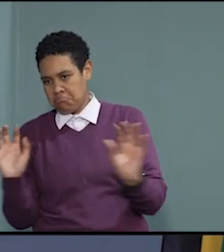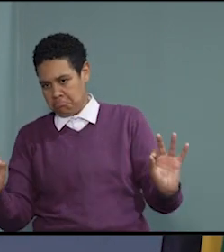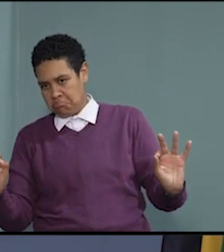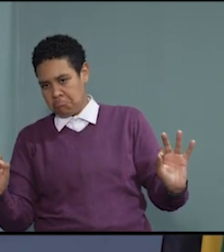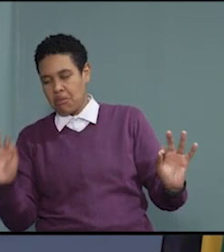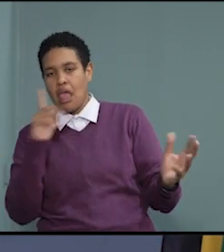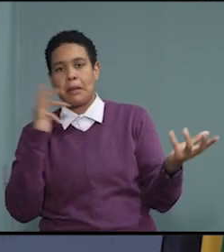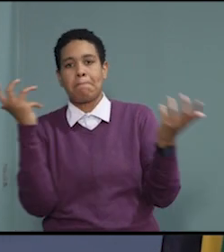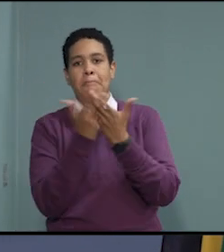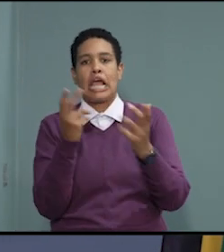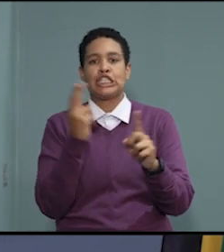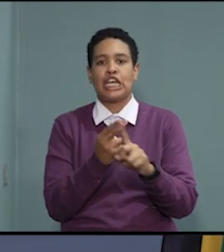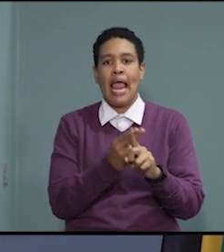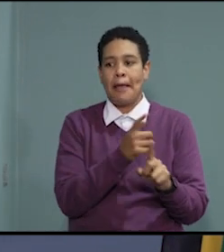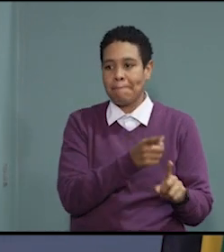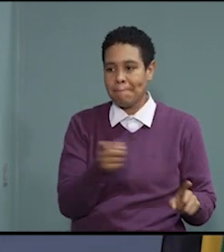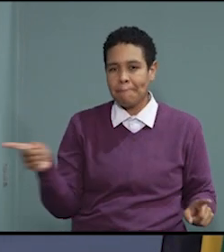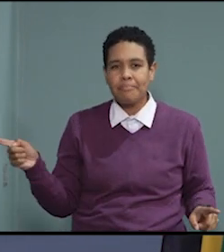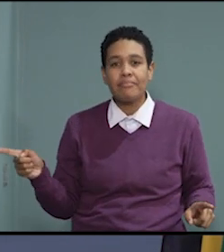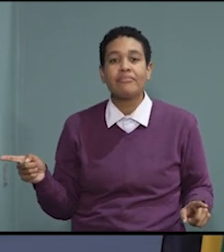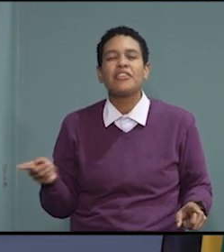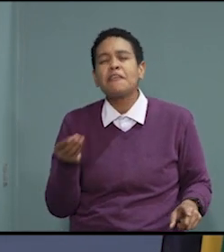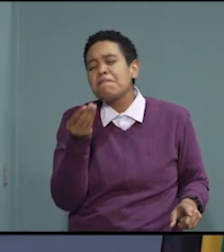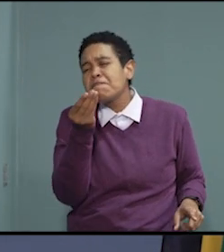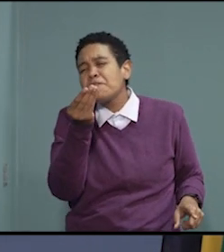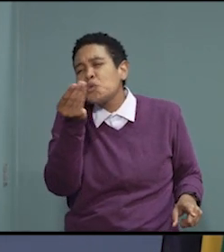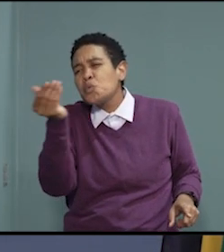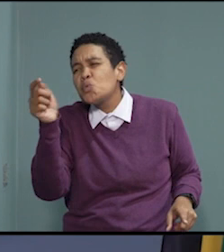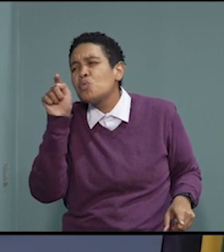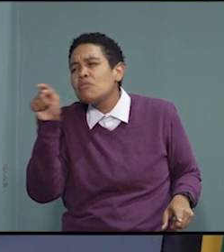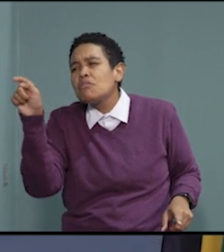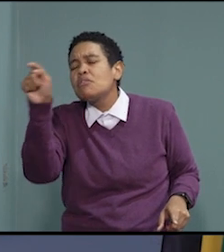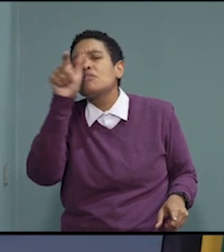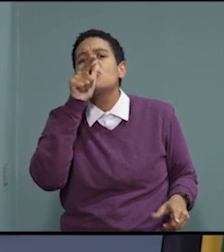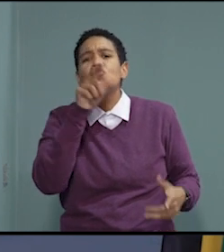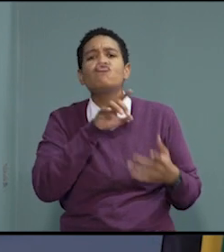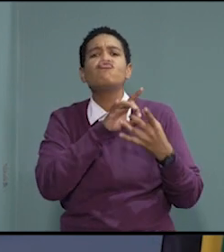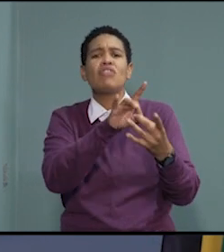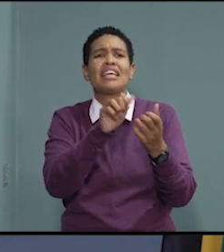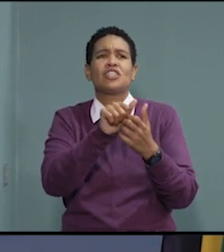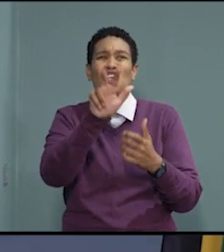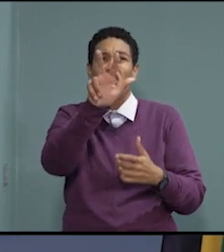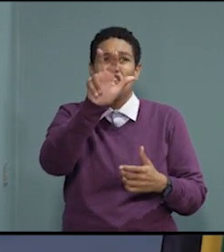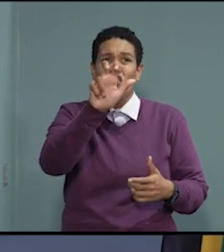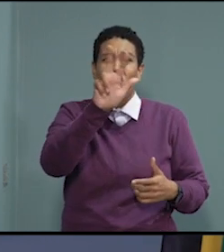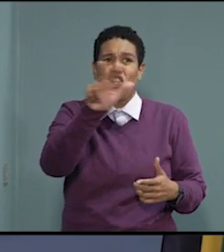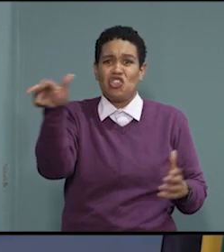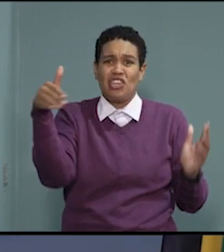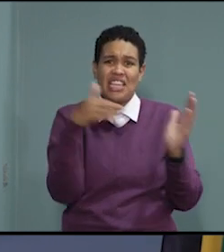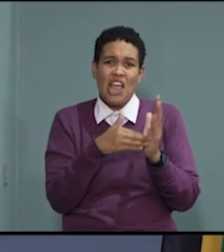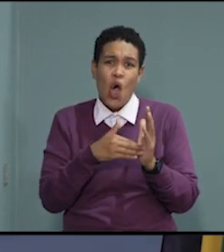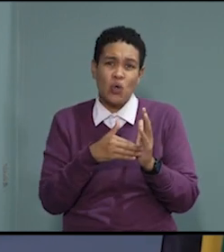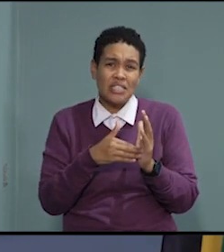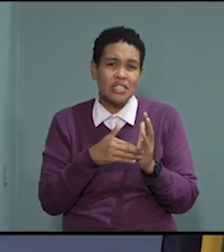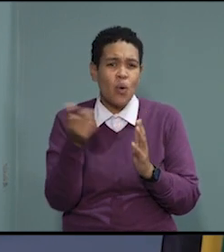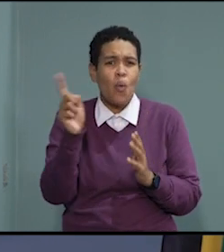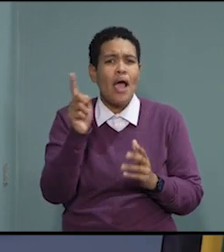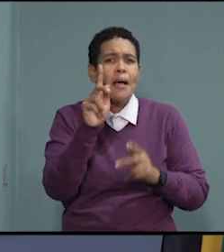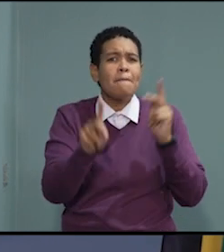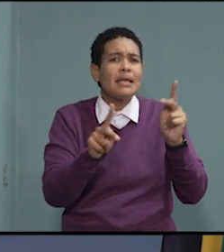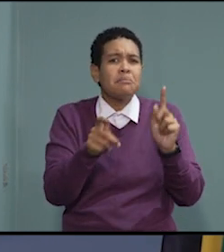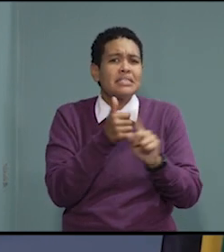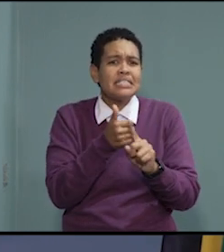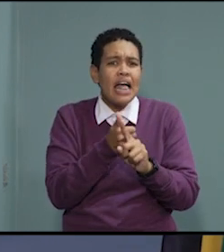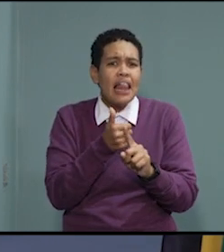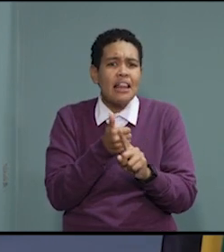name. There are a minority of cases in relation to 333,000 where persons have